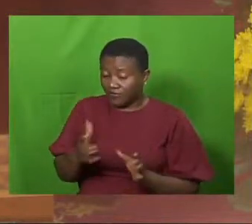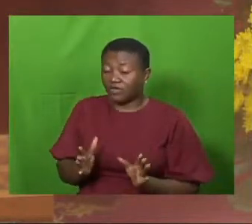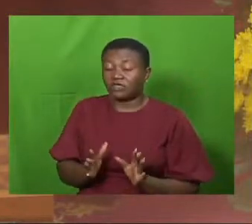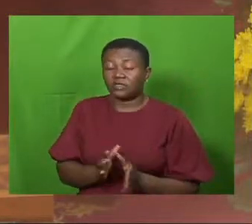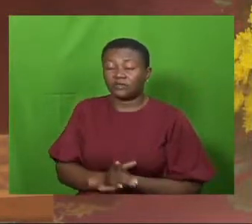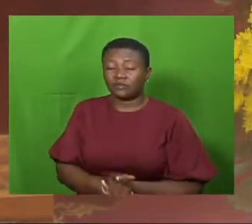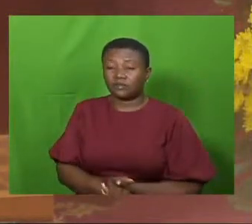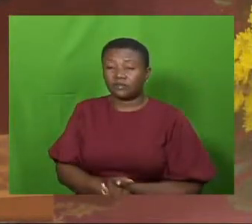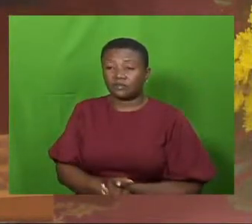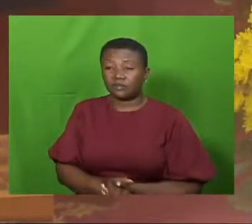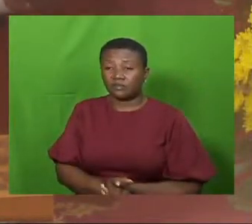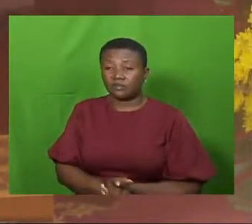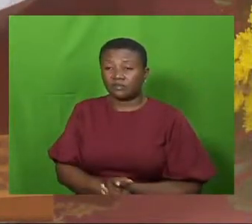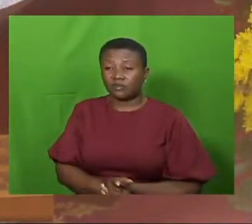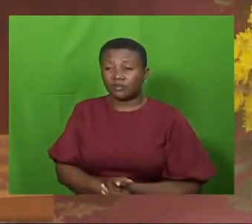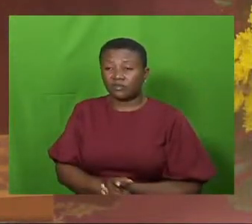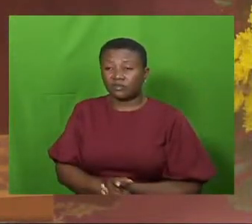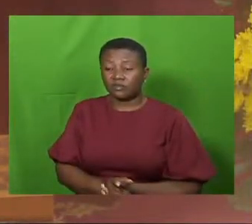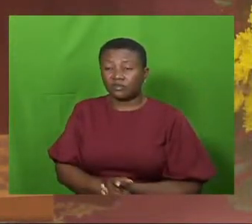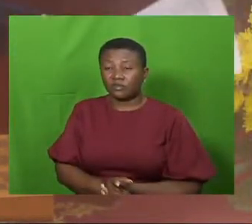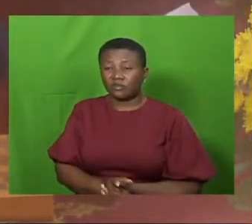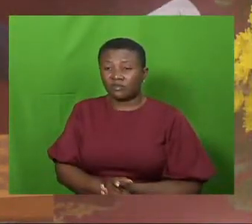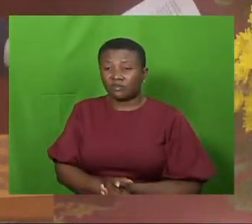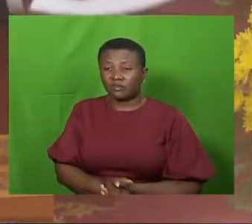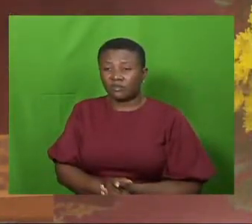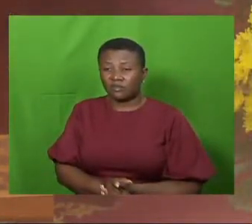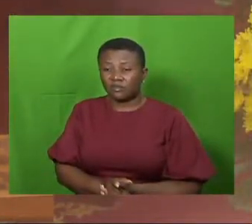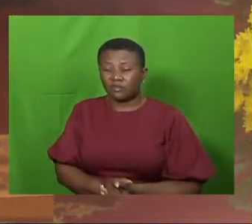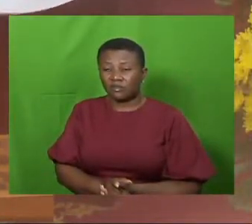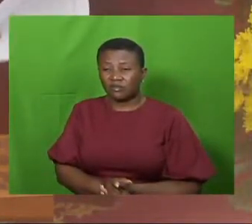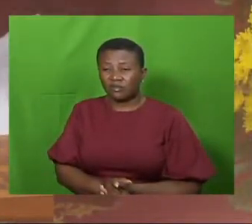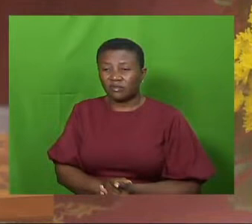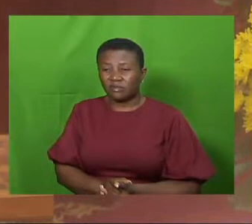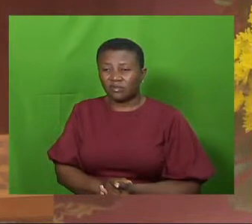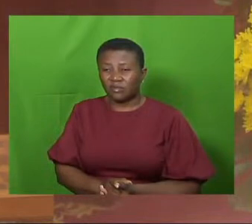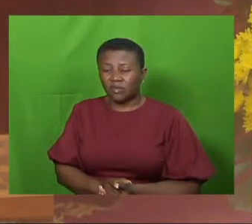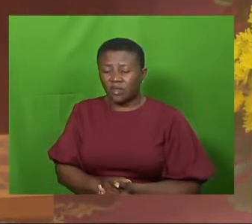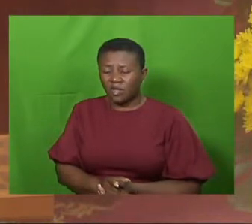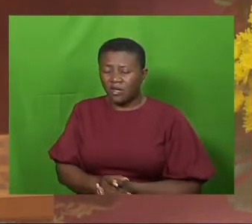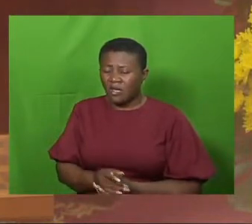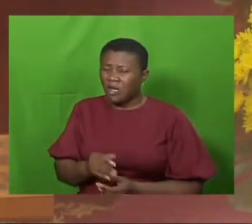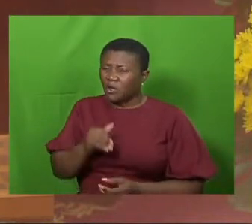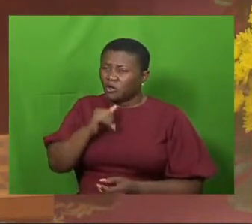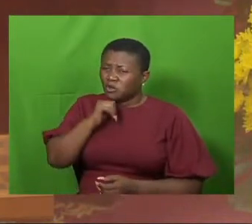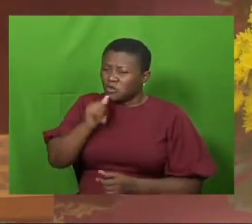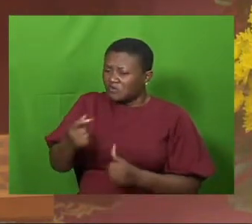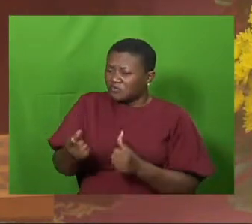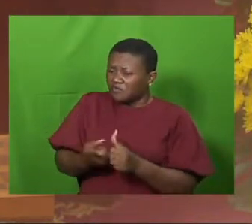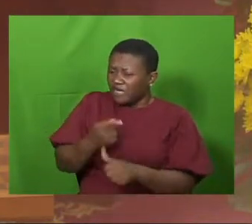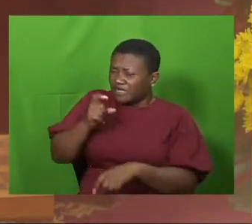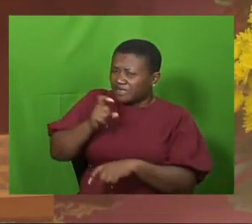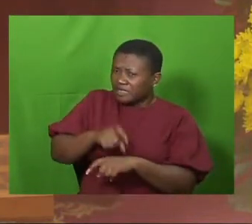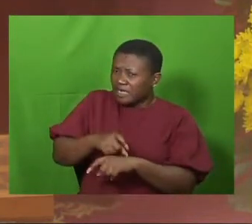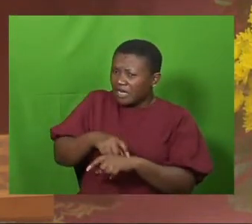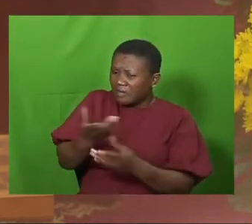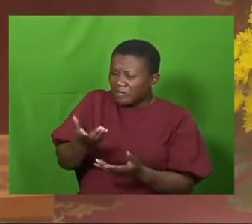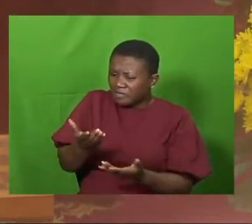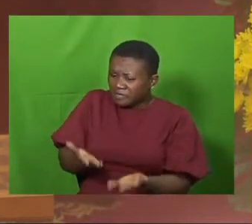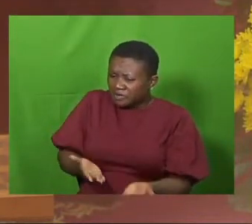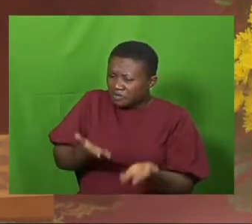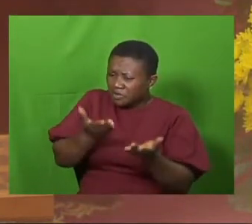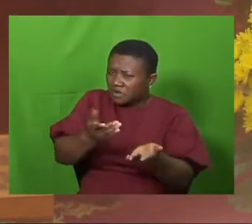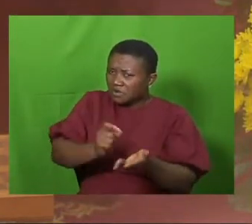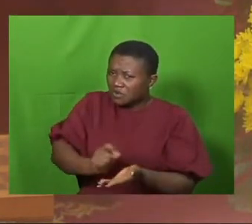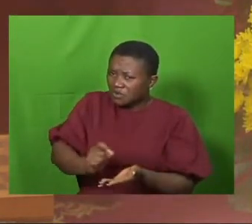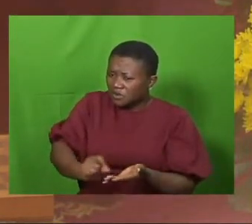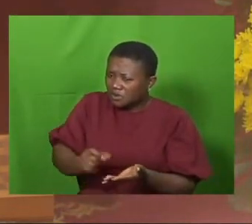where written submissions, it's not my first time of tendering my written submission. It's not. Yes, it is allowed,